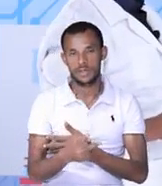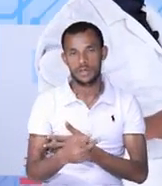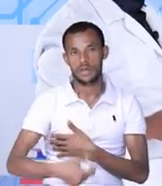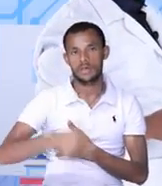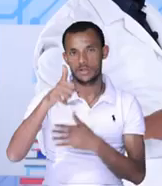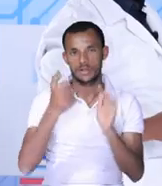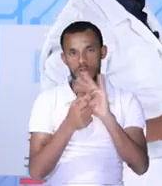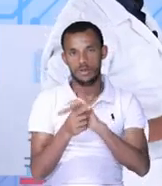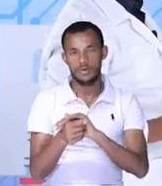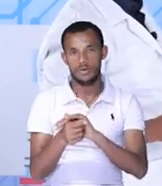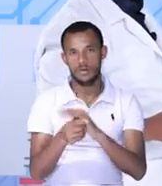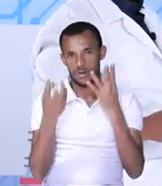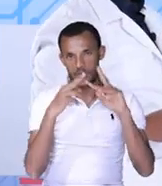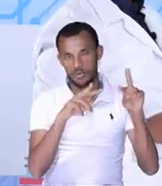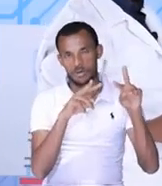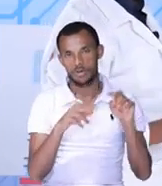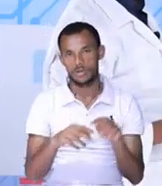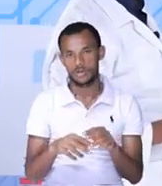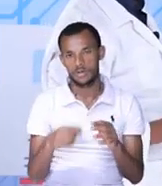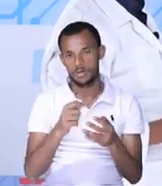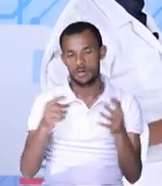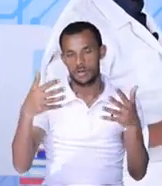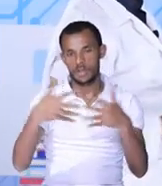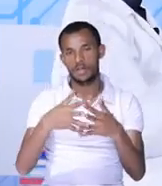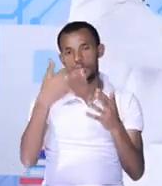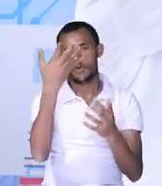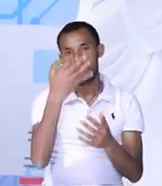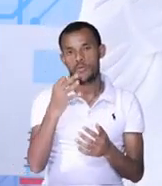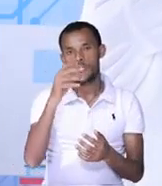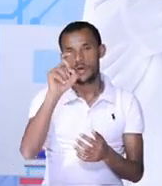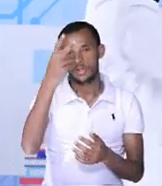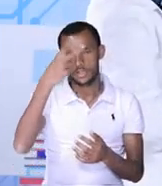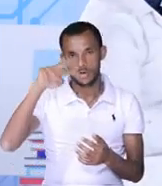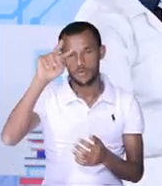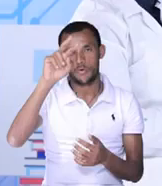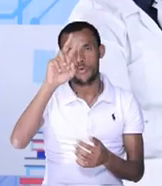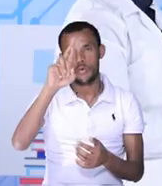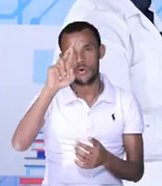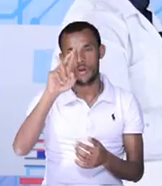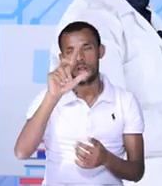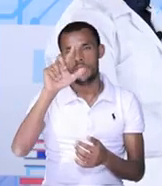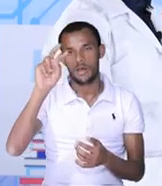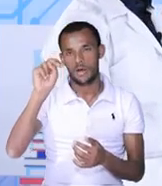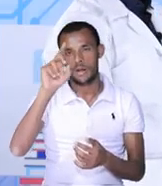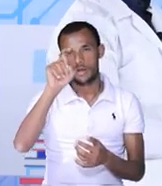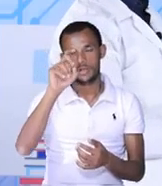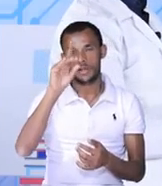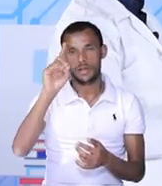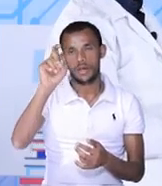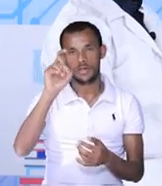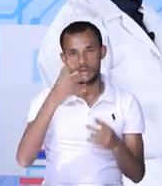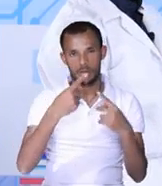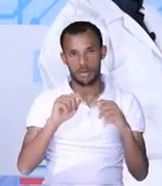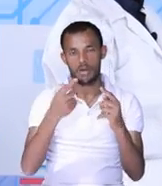other example. Look this one. The integration of x to the power of r ln x dx. Let's